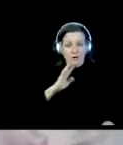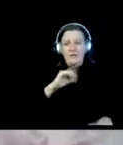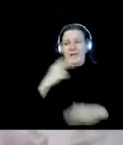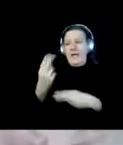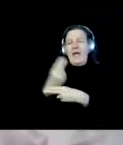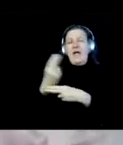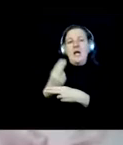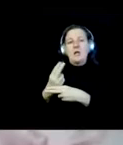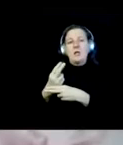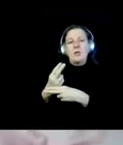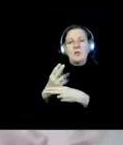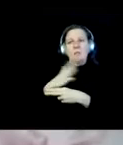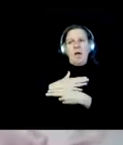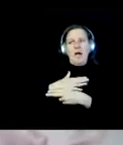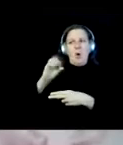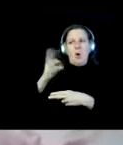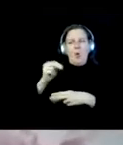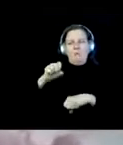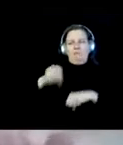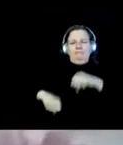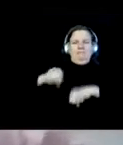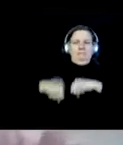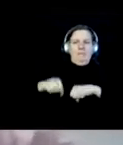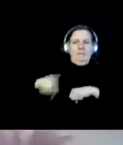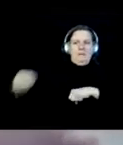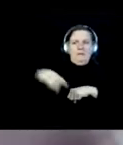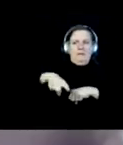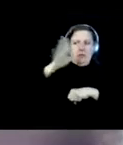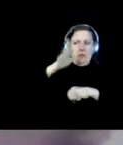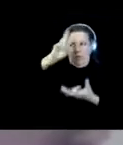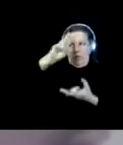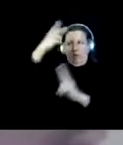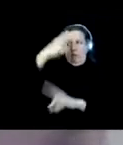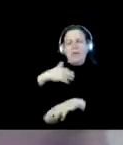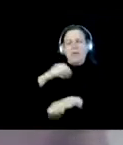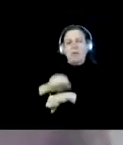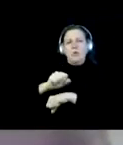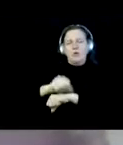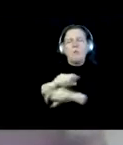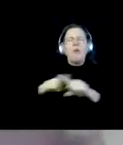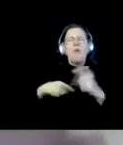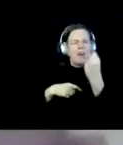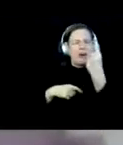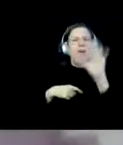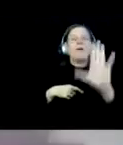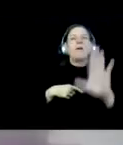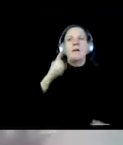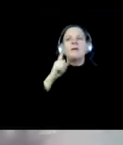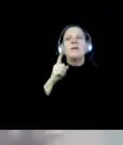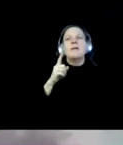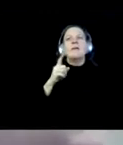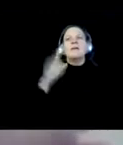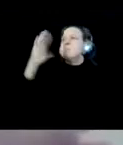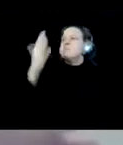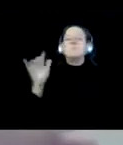had about being misunderstood in my own work, which I think is like not really doesn't seem like a problem to